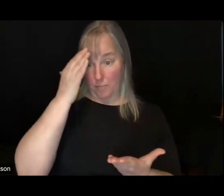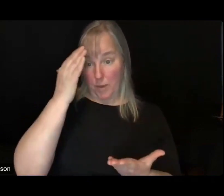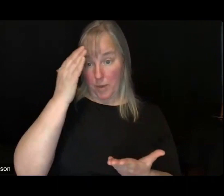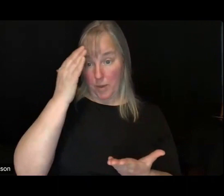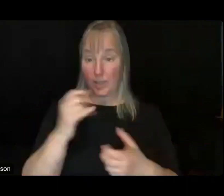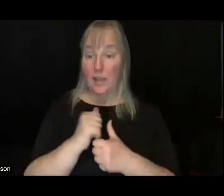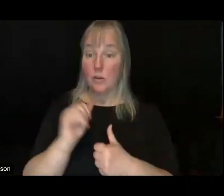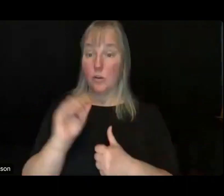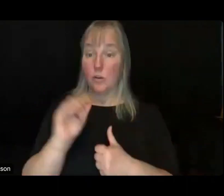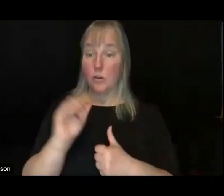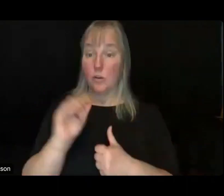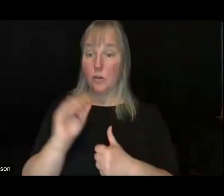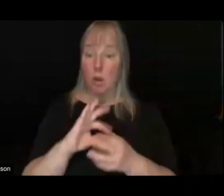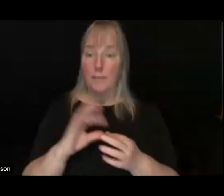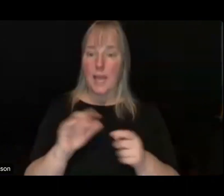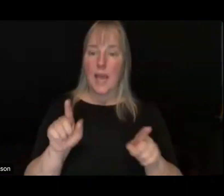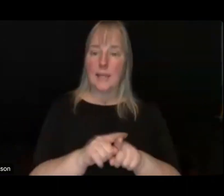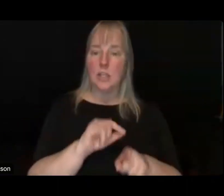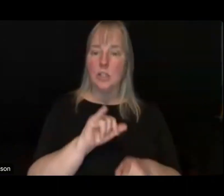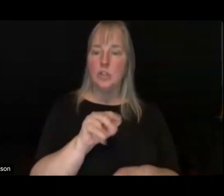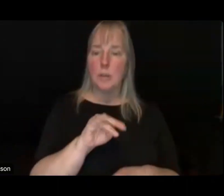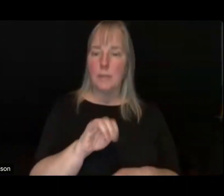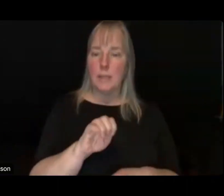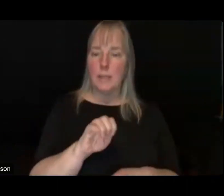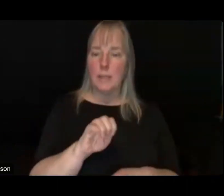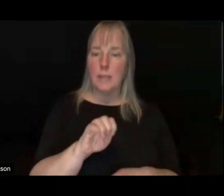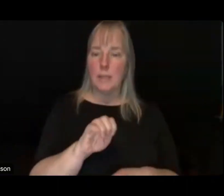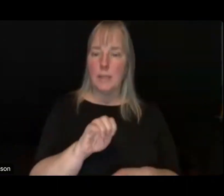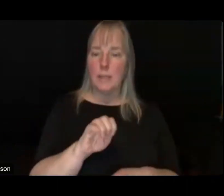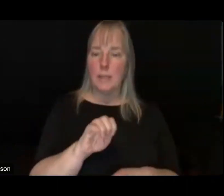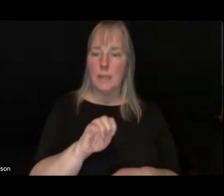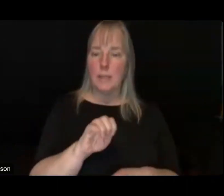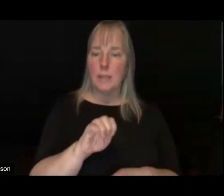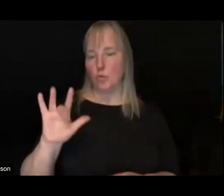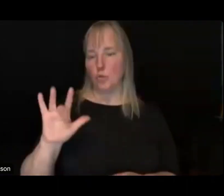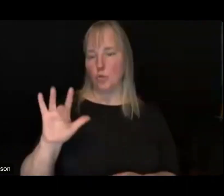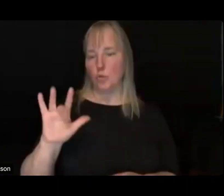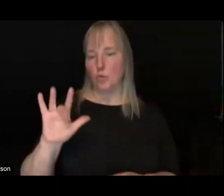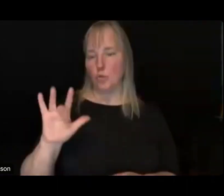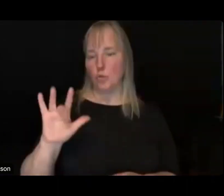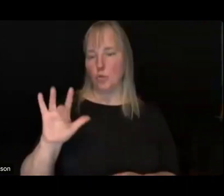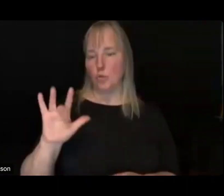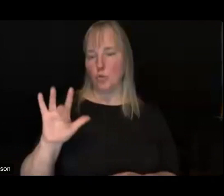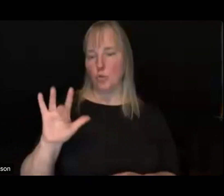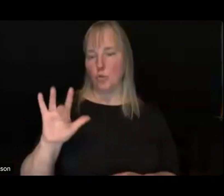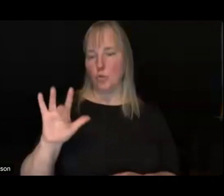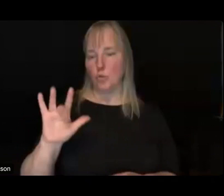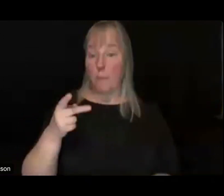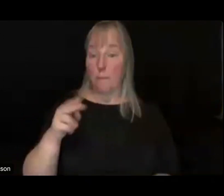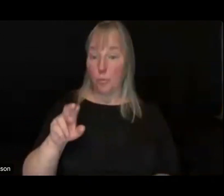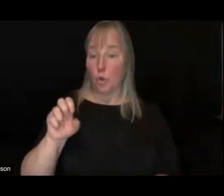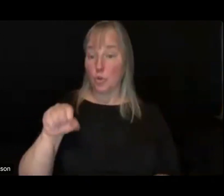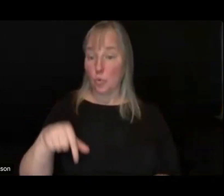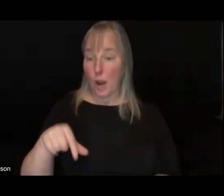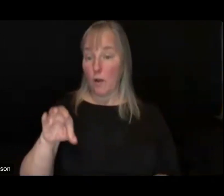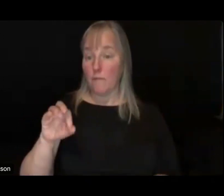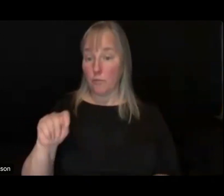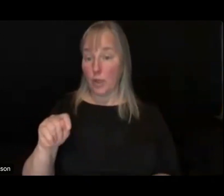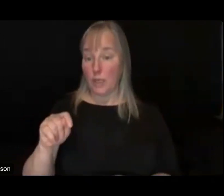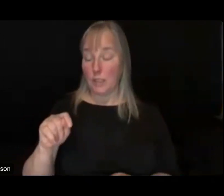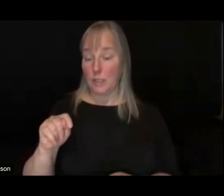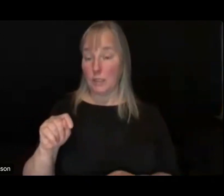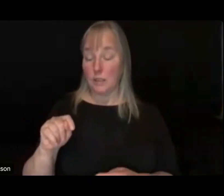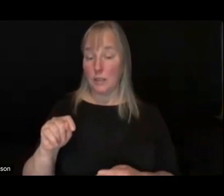mentioned earlier, about 25% of increase of per square footage construction cost, I guess there, and the last